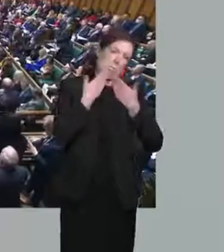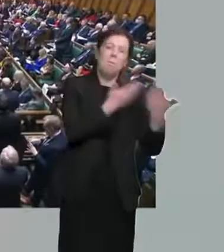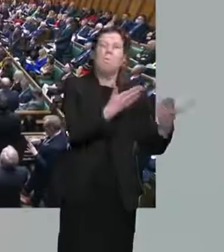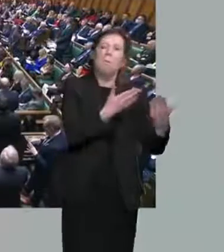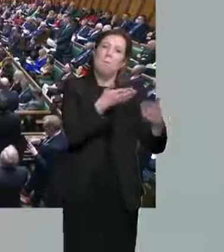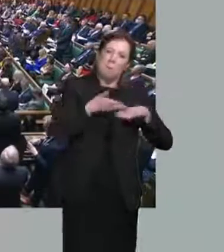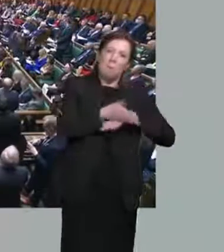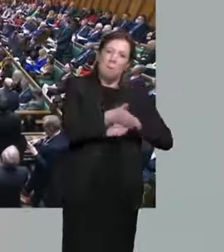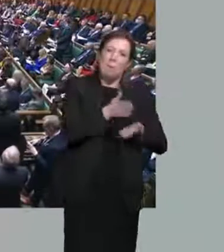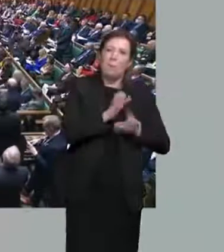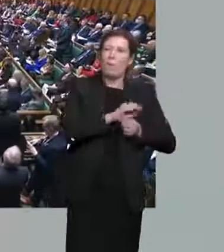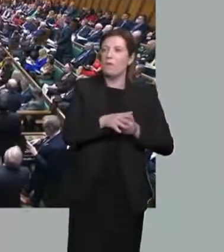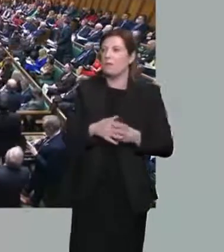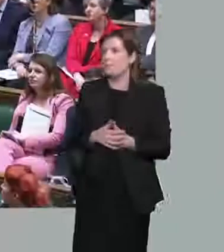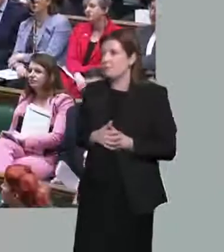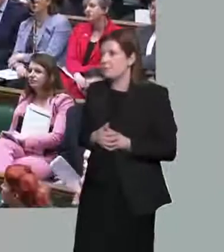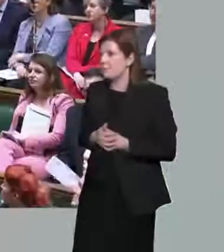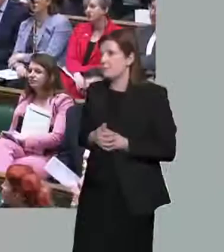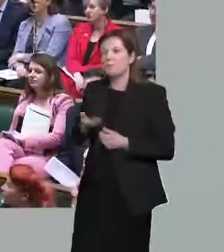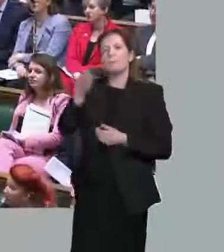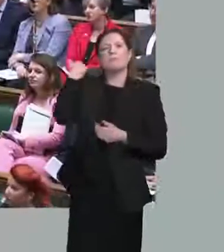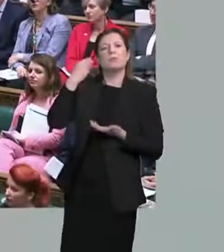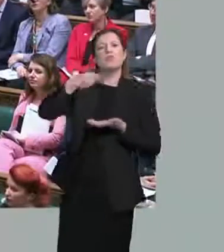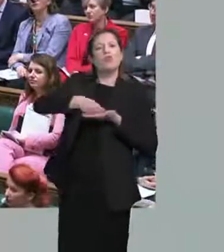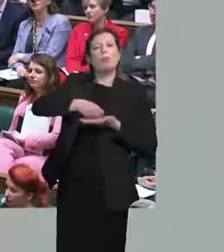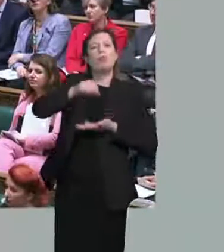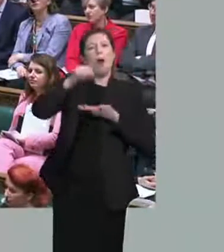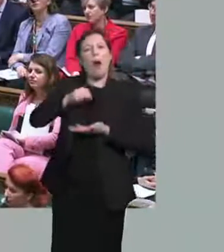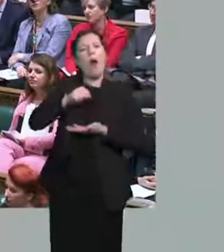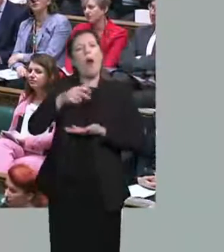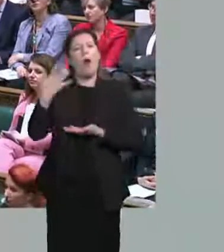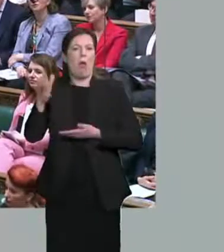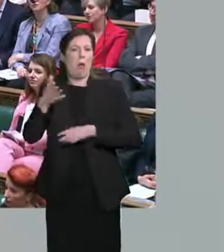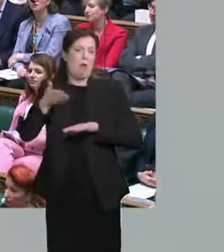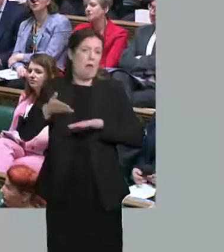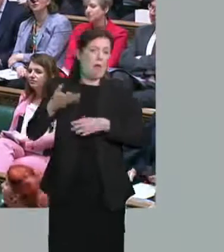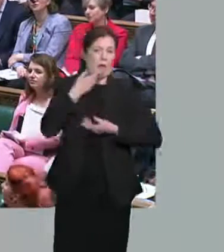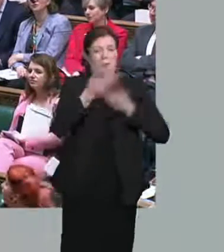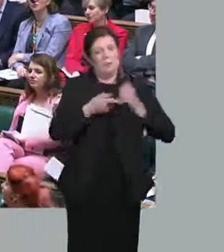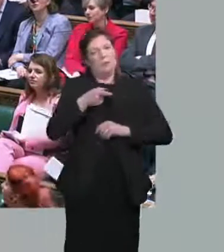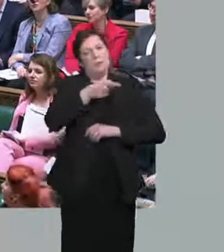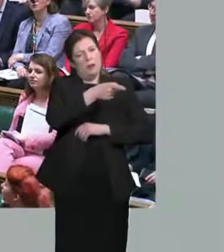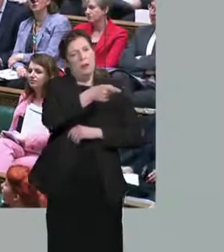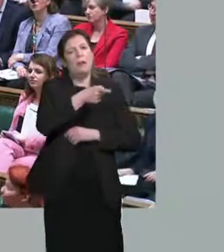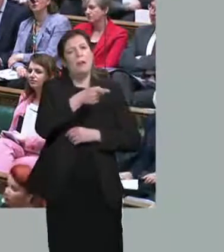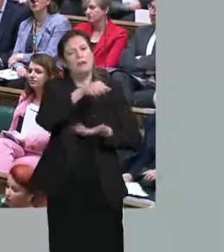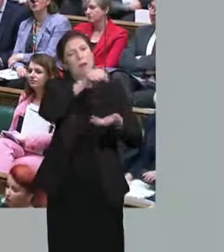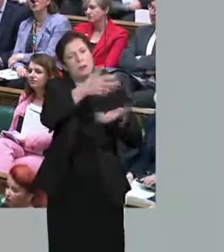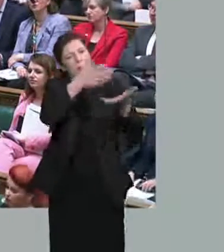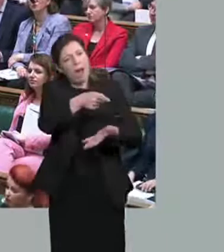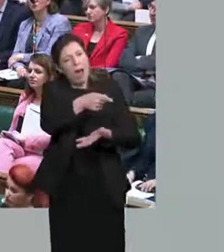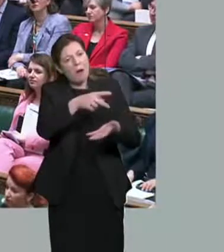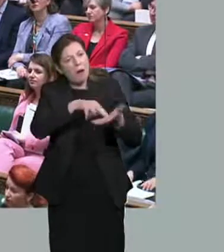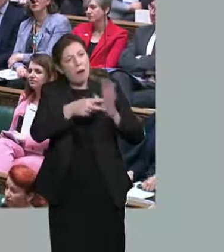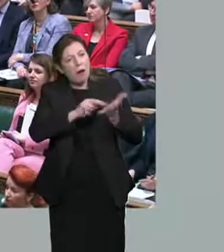Mr. Speaker, former Treasury Minister Lord Agnew has described the Chancellor's failure on COVID fraud as one of the most colossal cock-ups